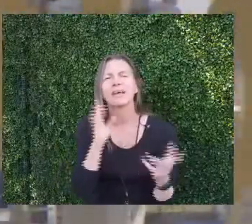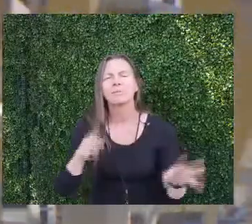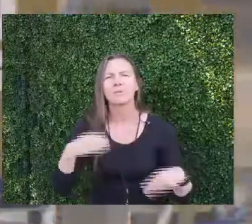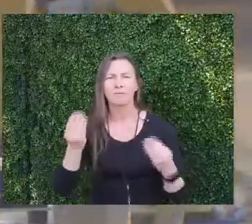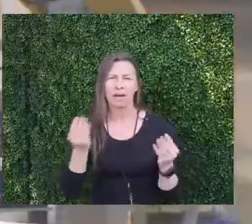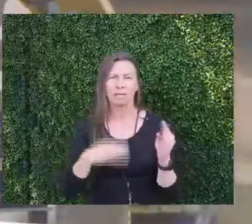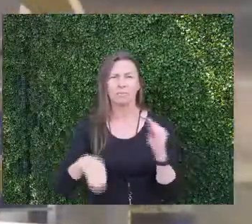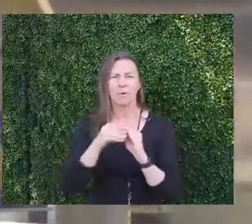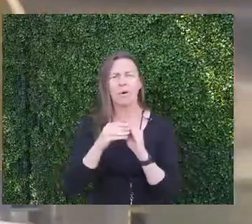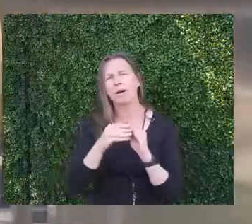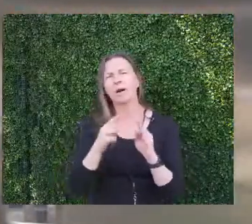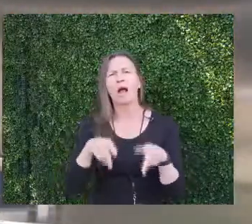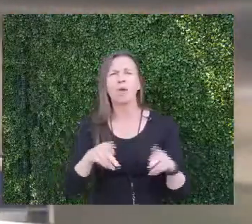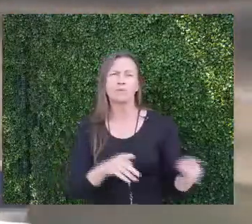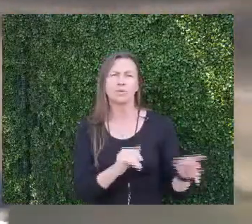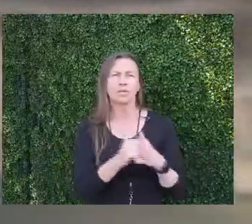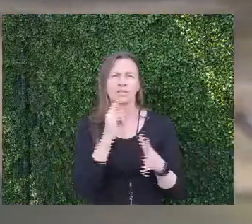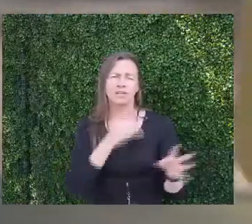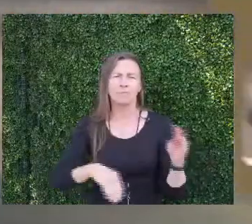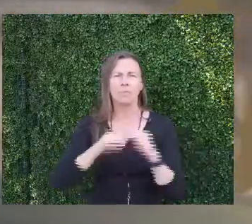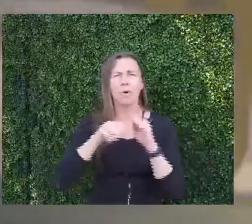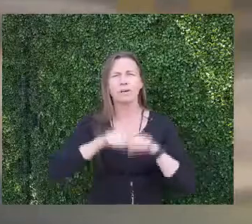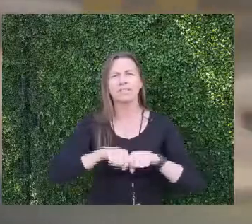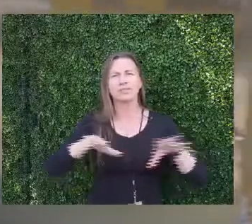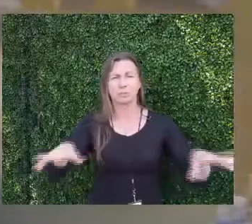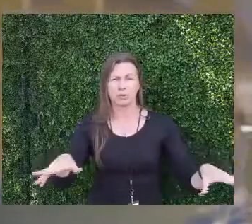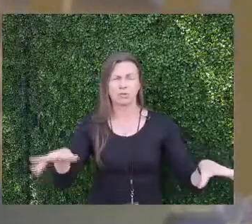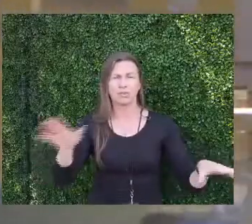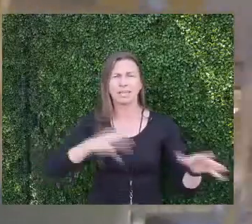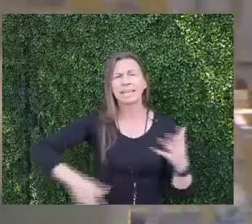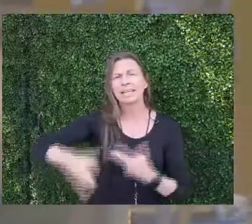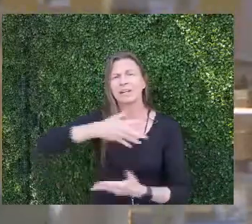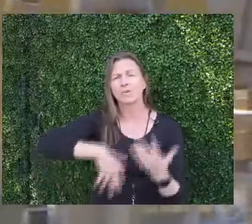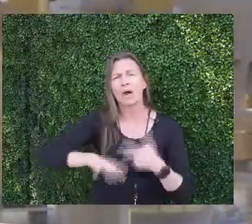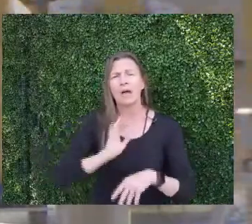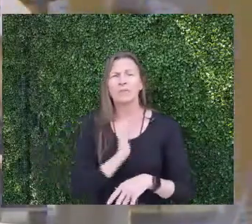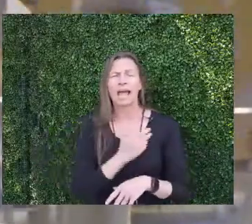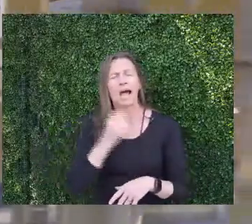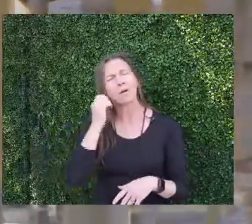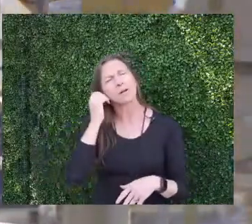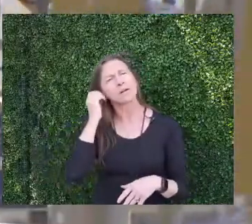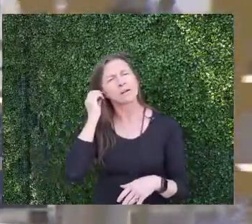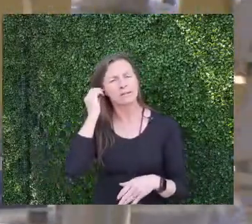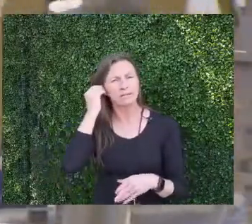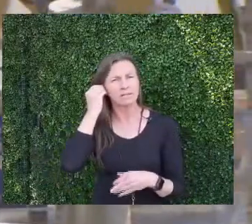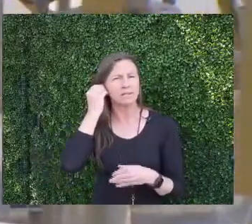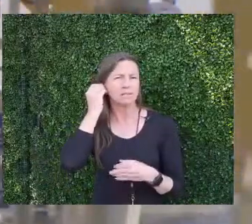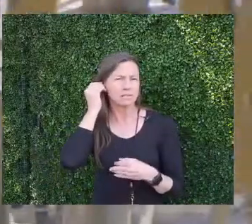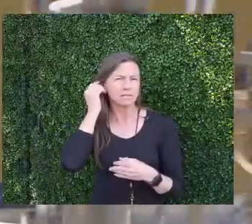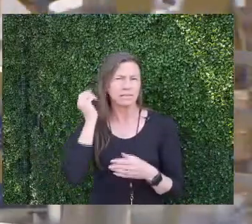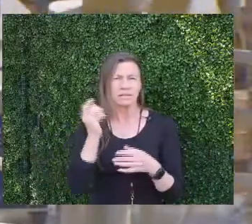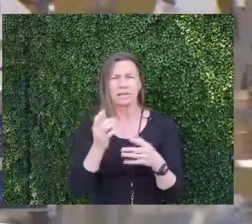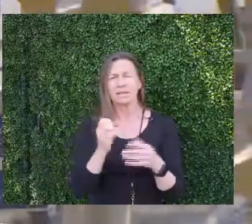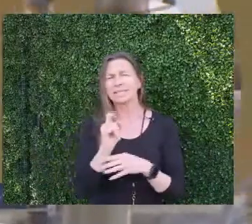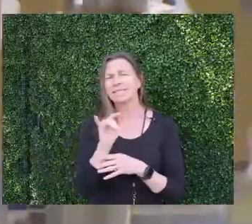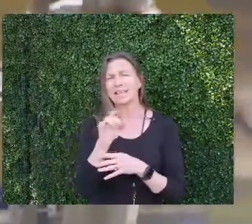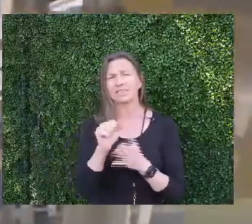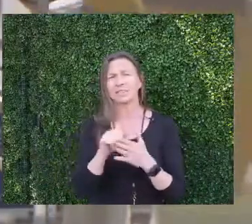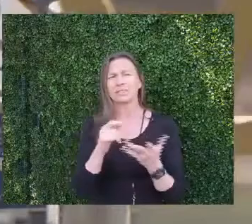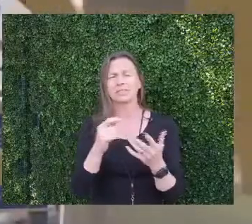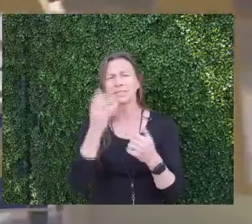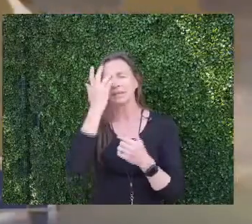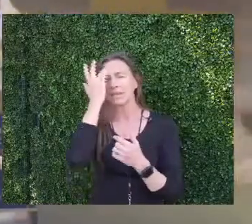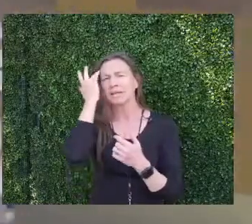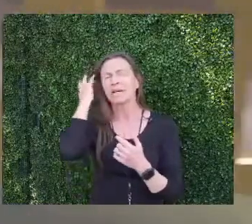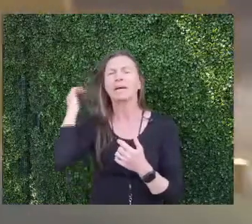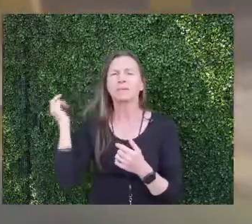more distribution in and around fire stations, as well as different precincts and police departments up and down the state.